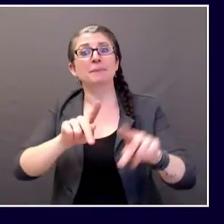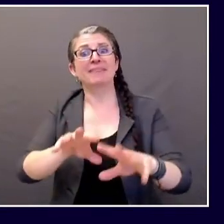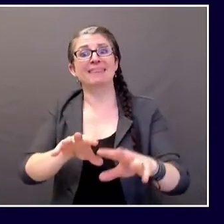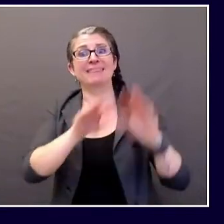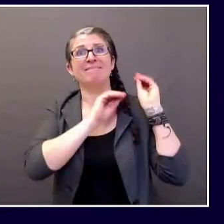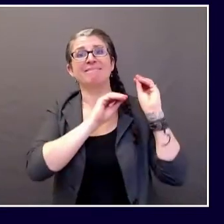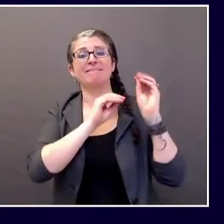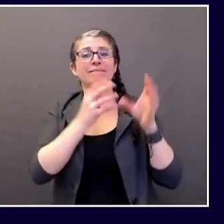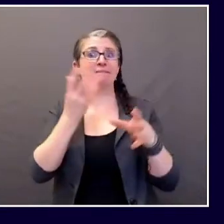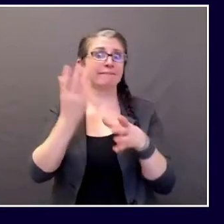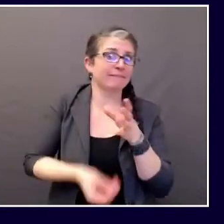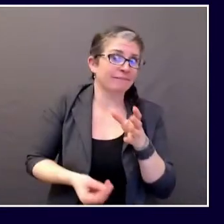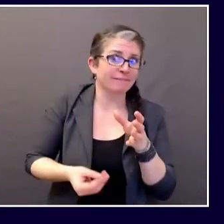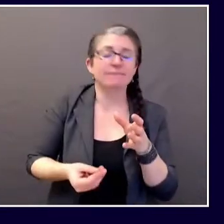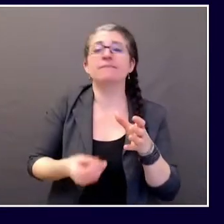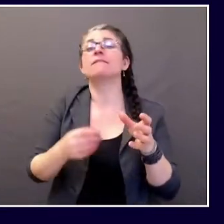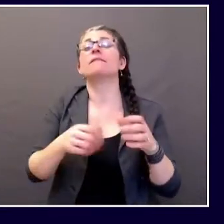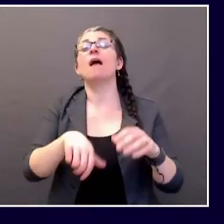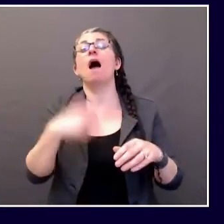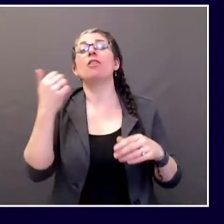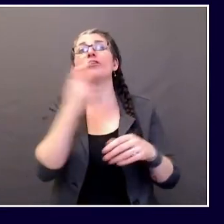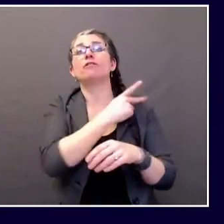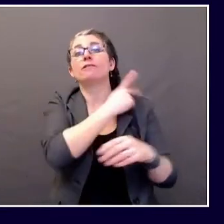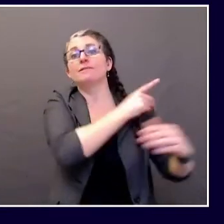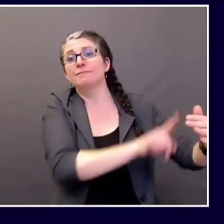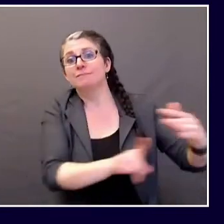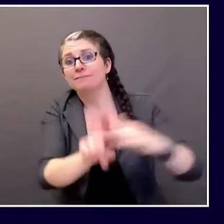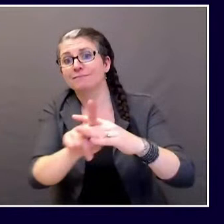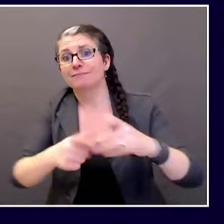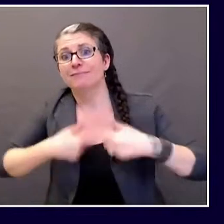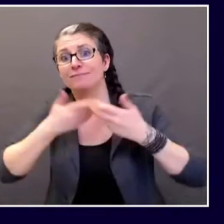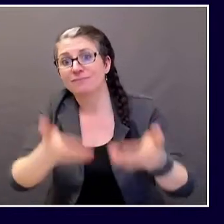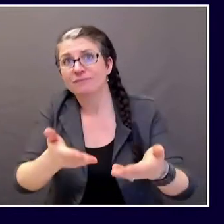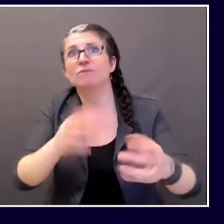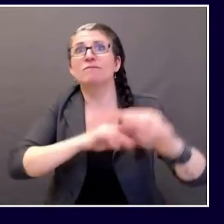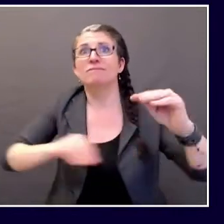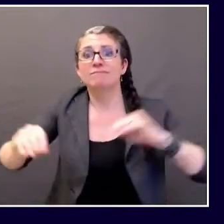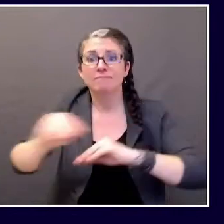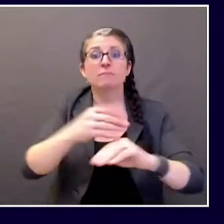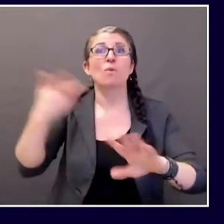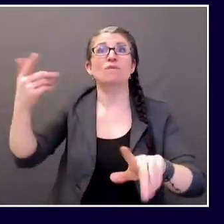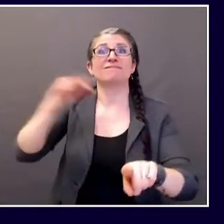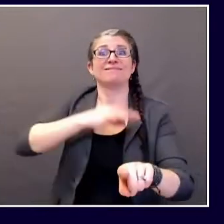statistics around the effectiveness of the vaccine as well as the safety. So we are working